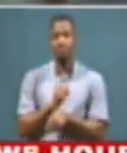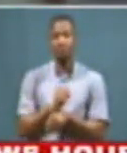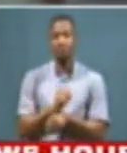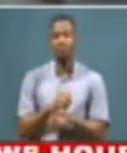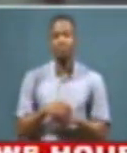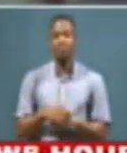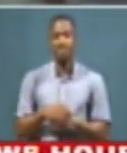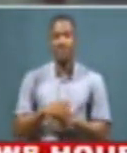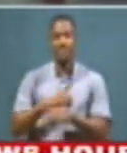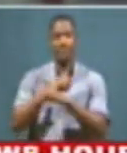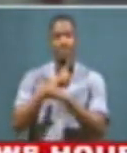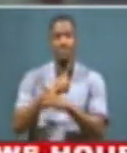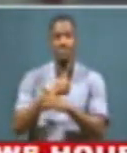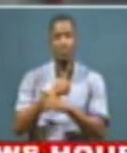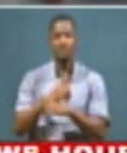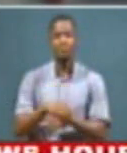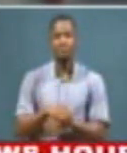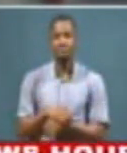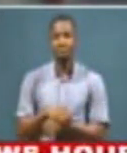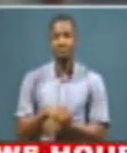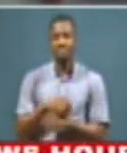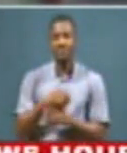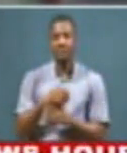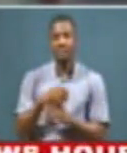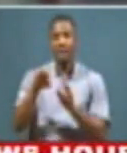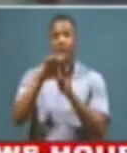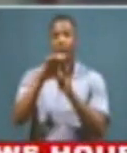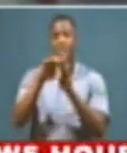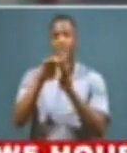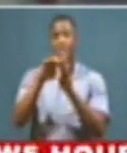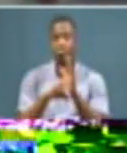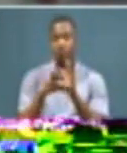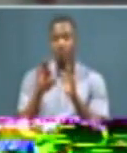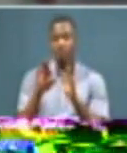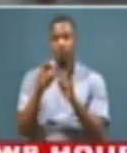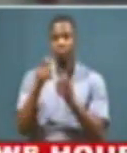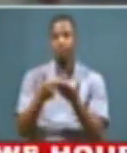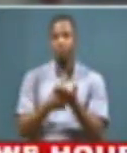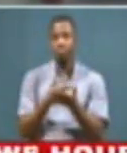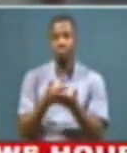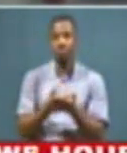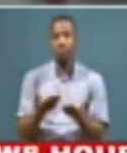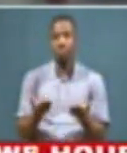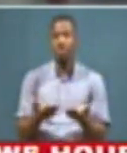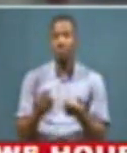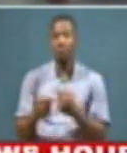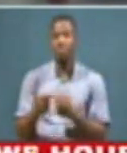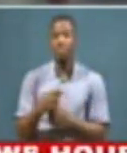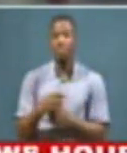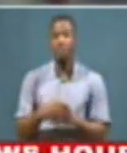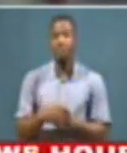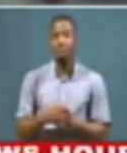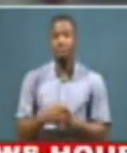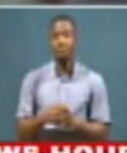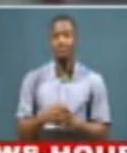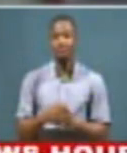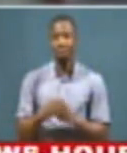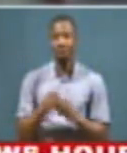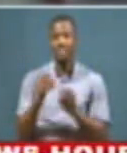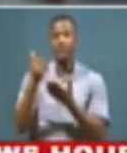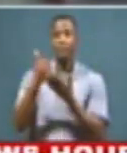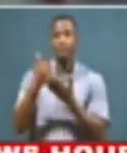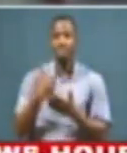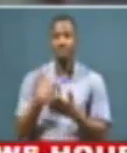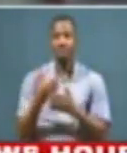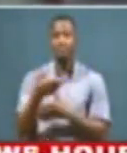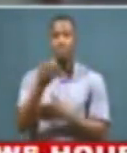allegiance. Defend the Constitution of the Republic of Ghana. And defend the Constitution of the Republic of Ghana. So help me